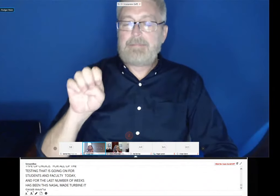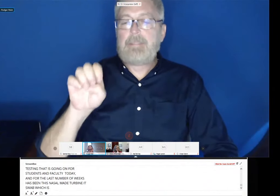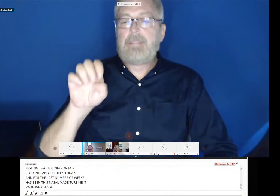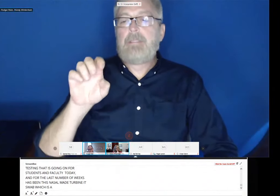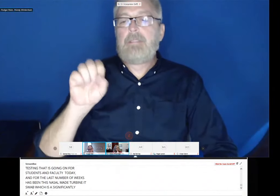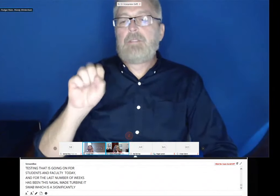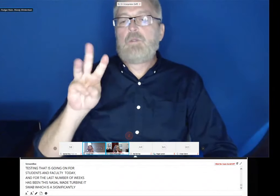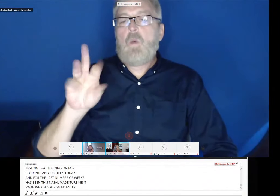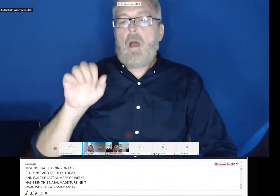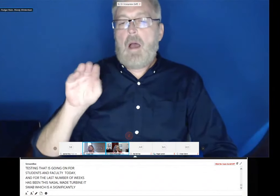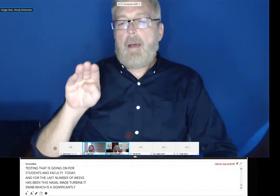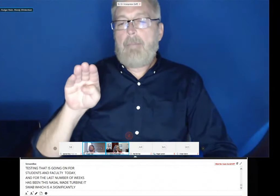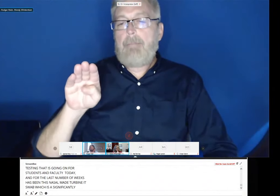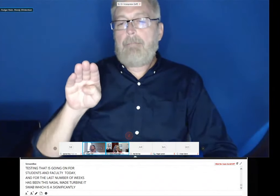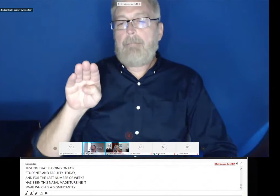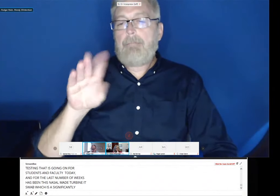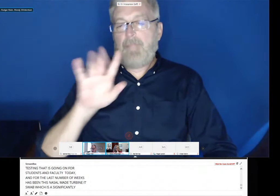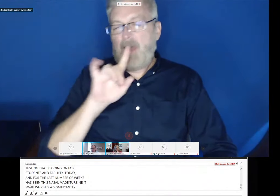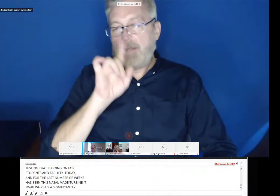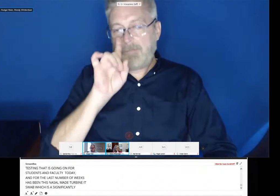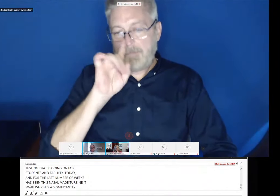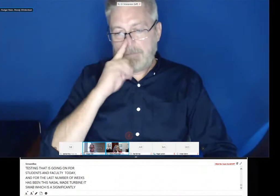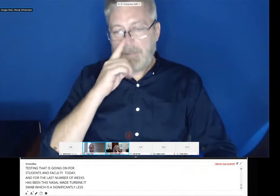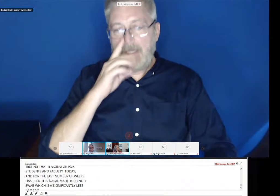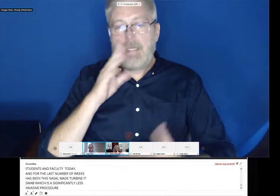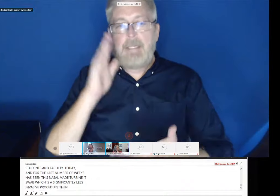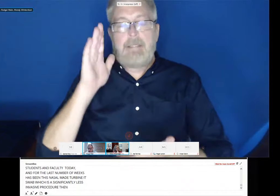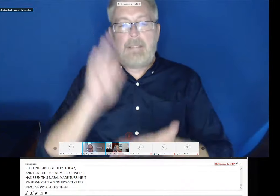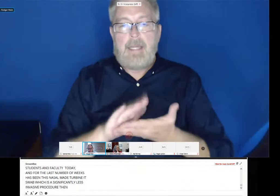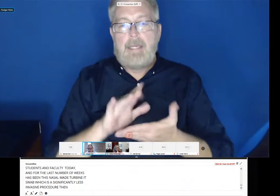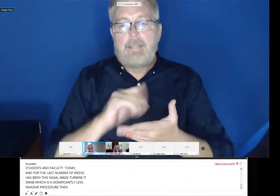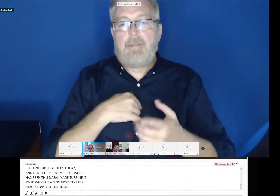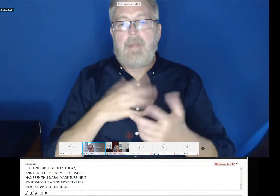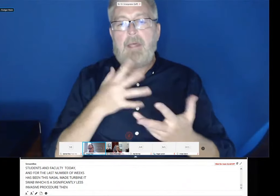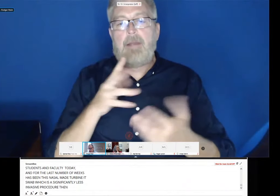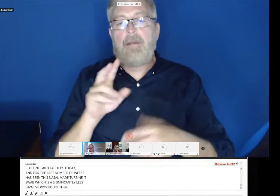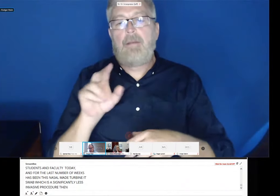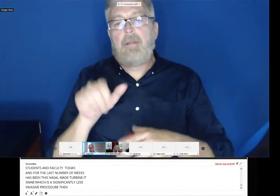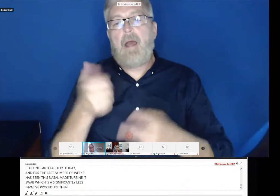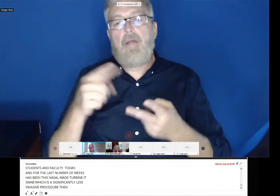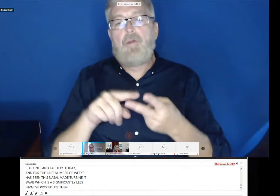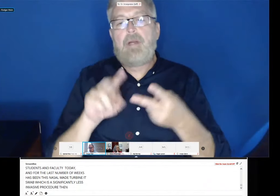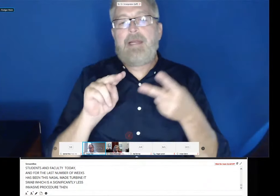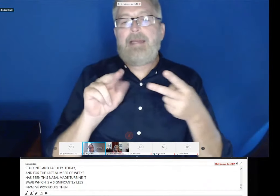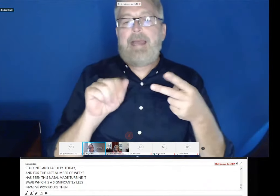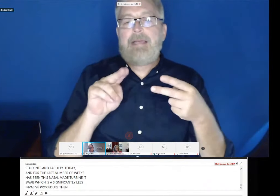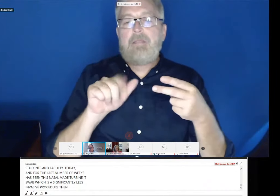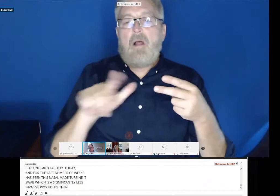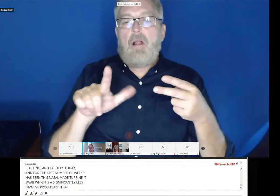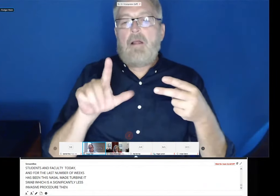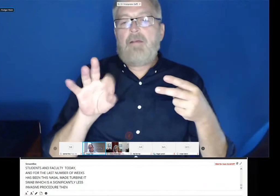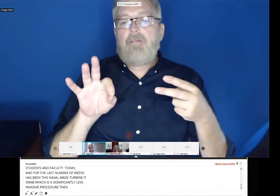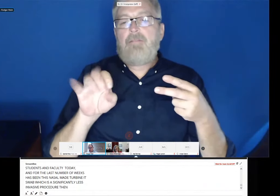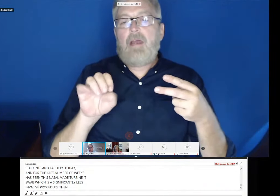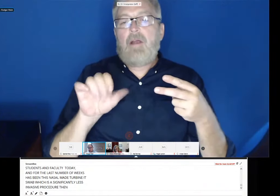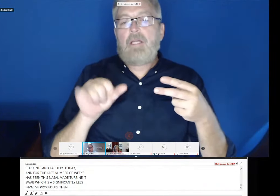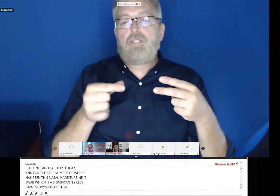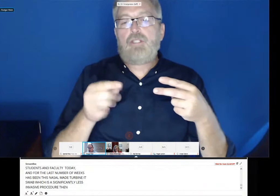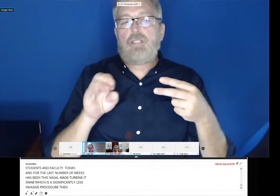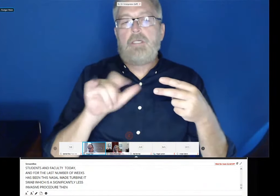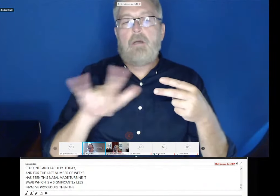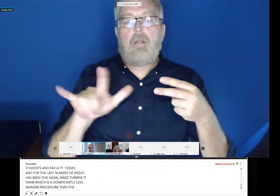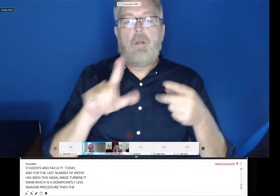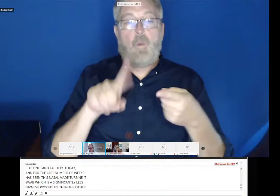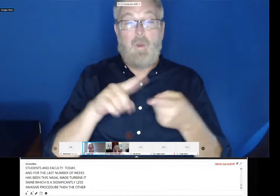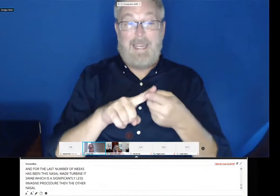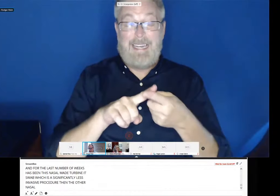invasive procedure than the nasal pharyngeal swab, which has been kind of as this